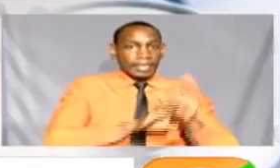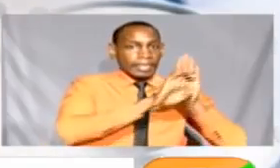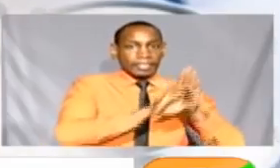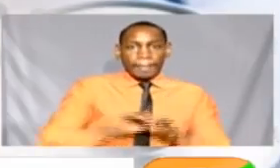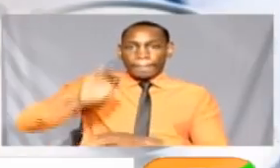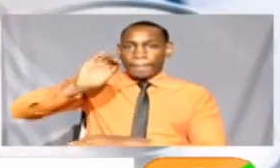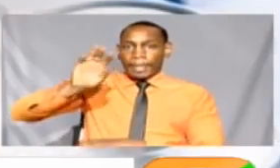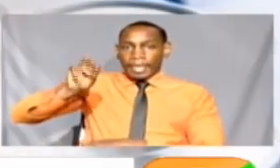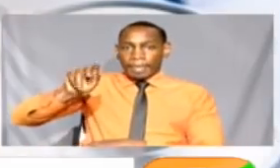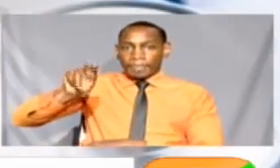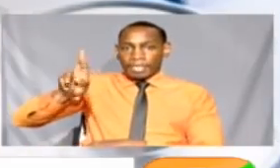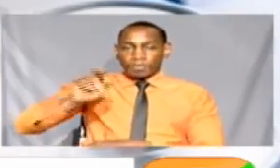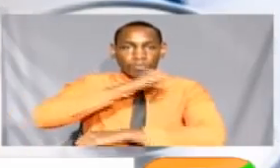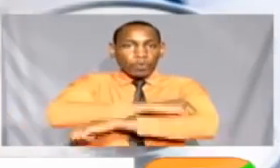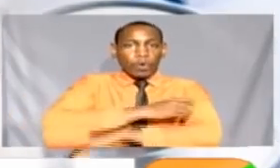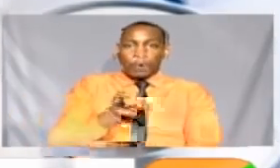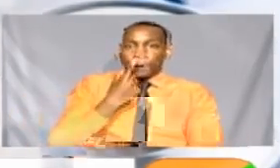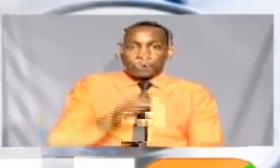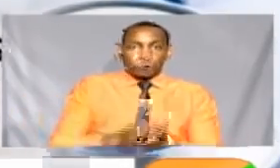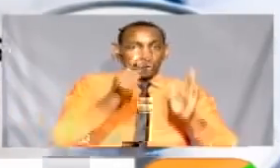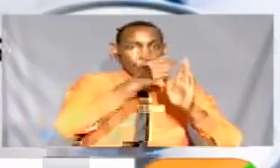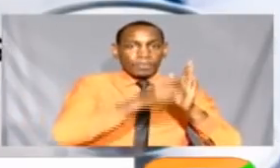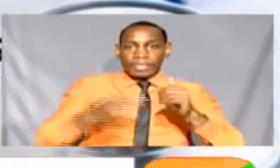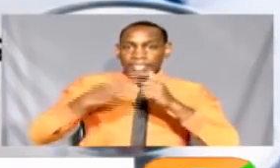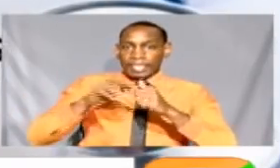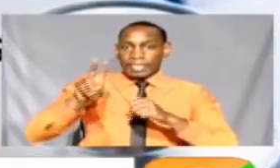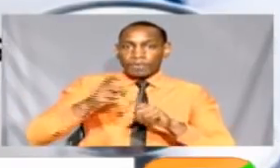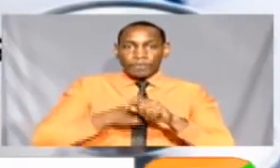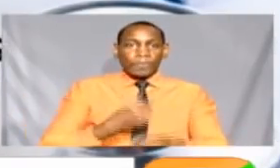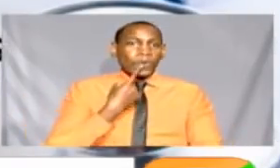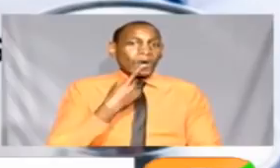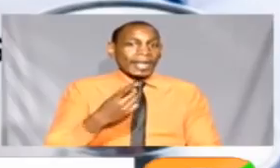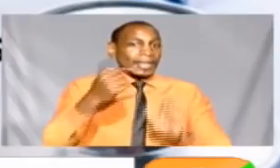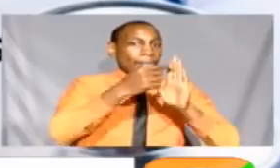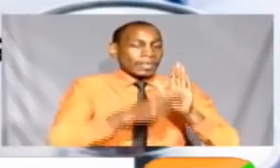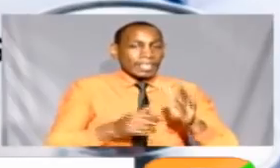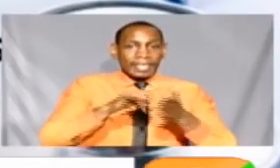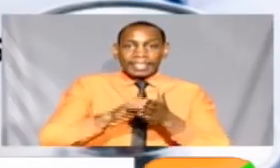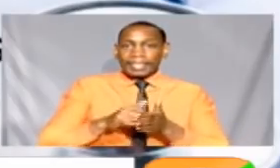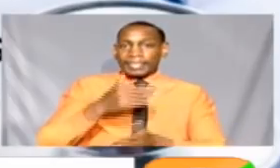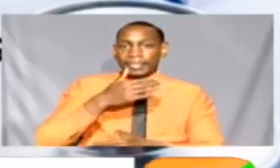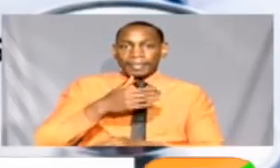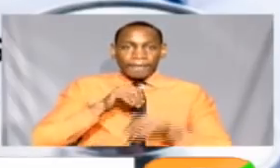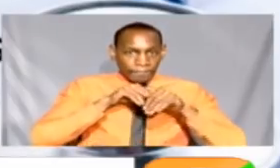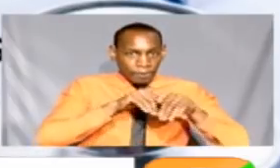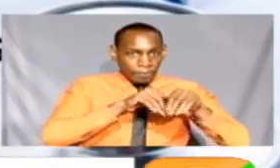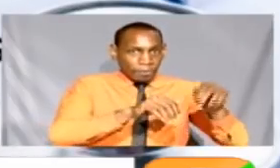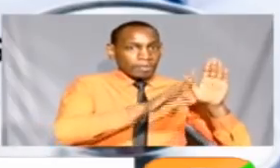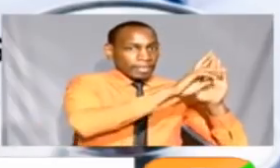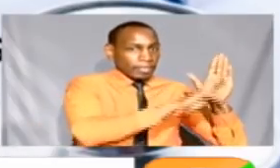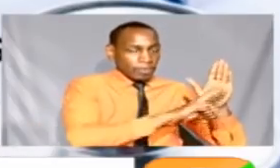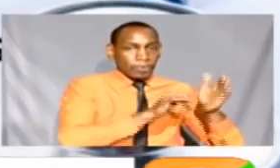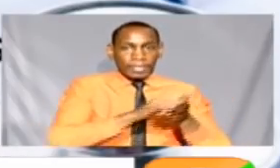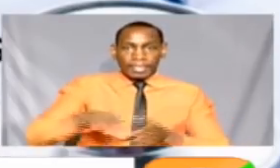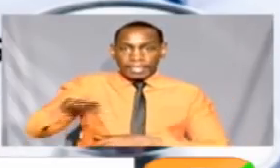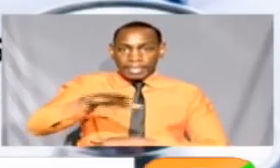Mount Kenya University School of Medicine scored 82 out of the available 100 points to make it the most compliant with the provisions of the